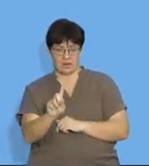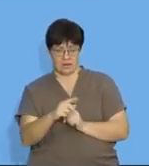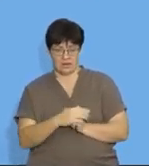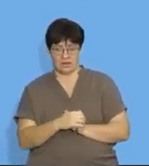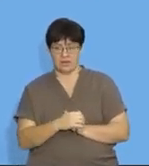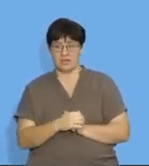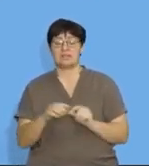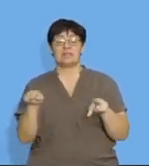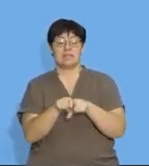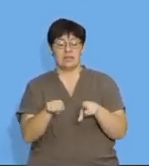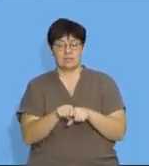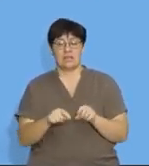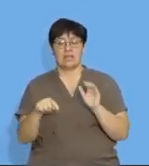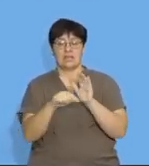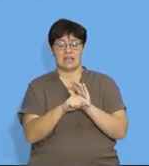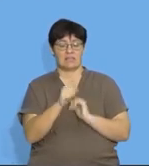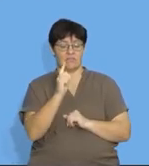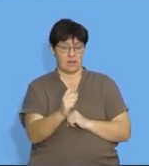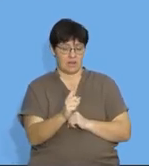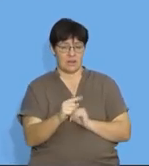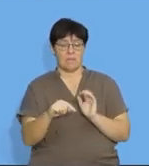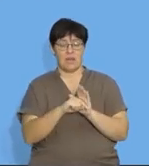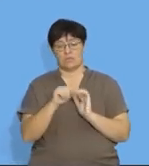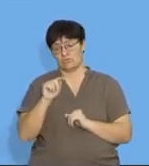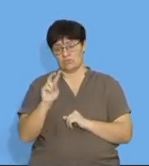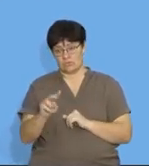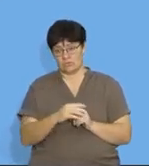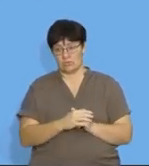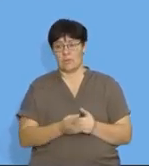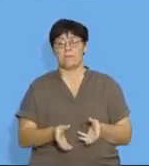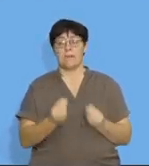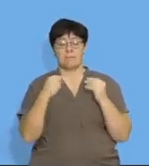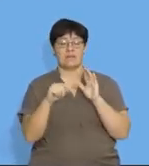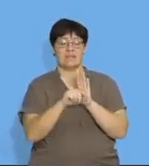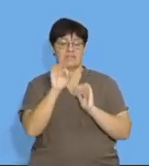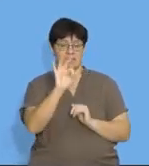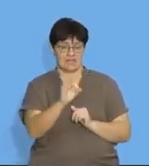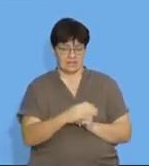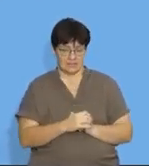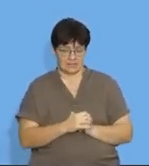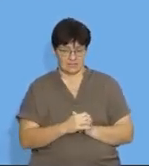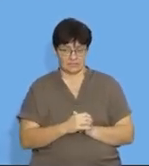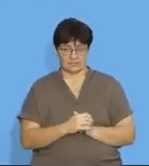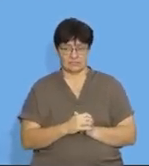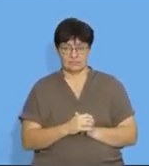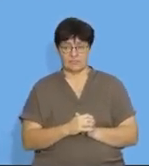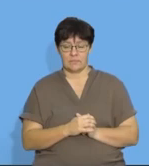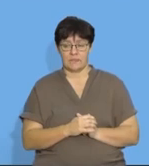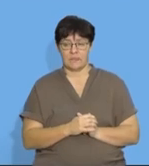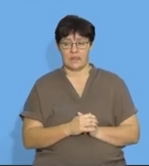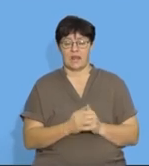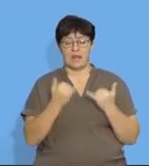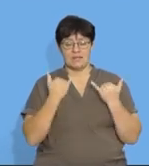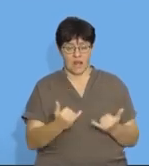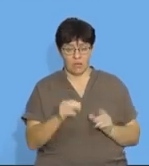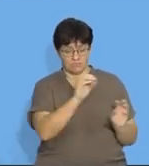to -1 minus 2, which gives me -3. I'm now going to substitute those